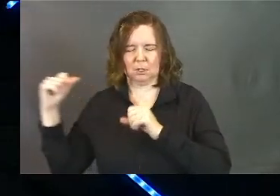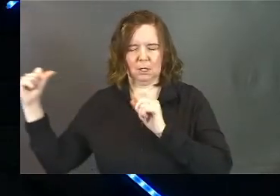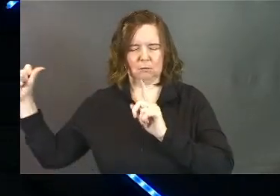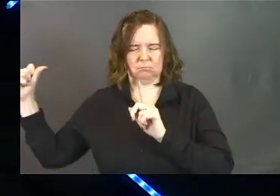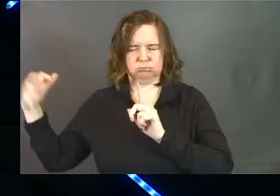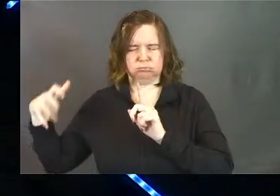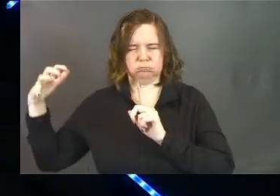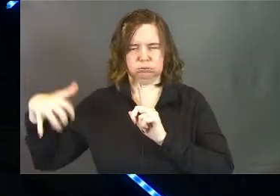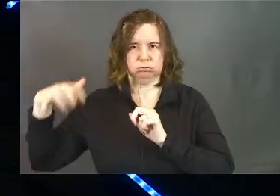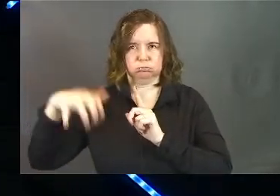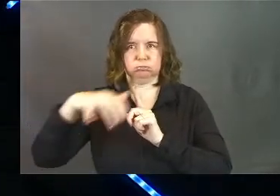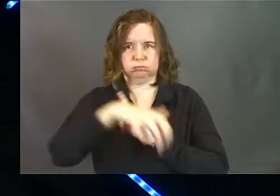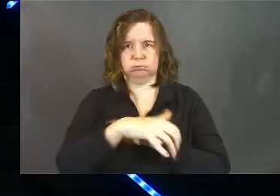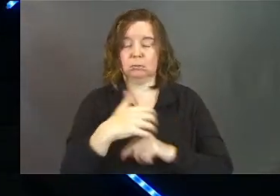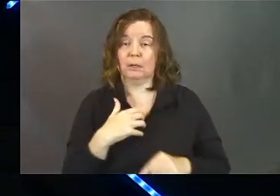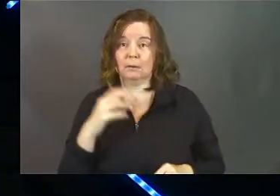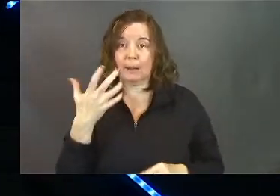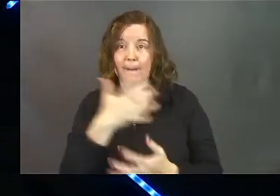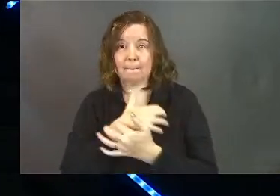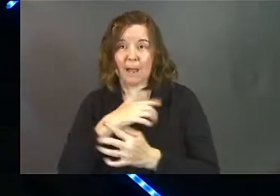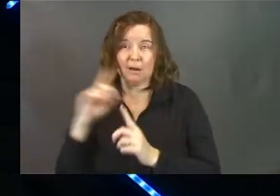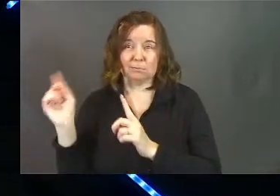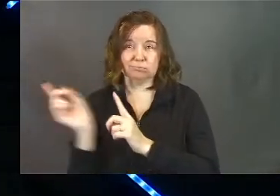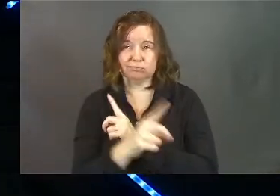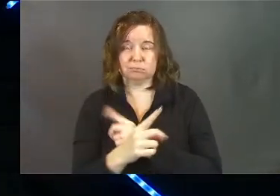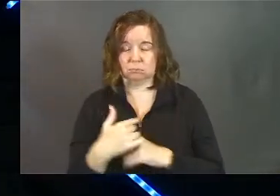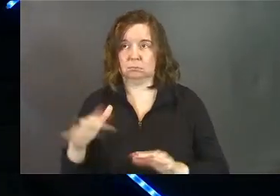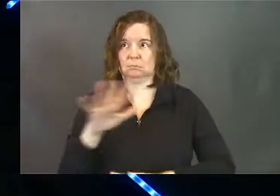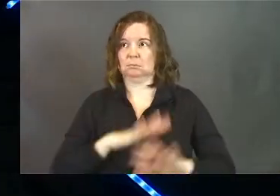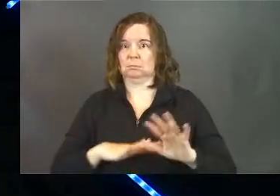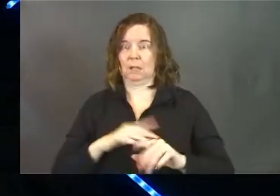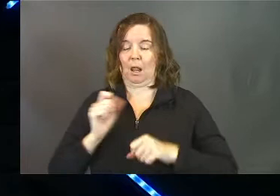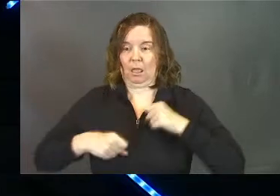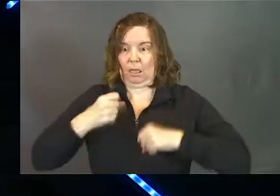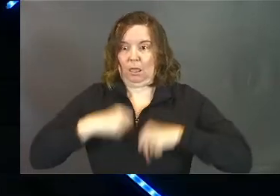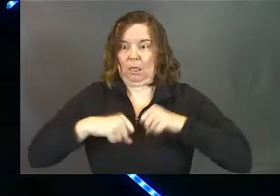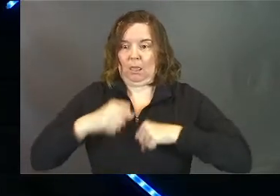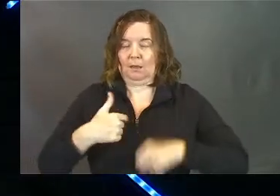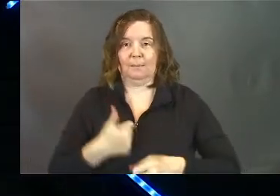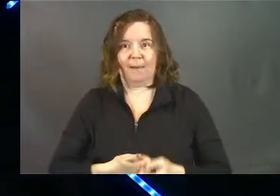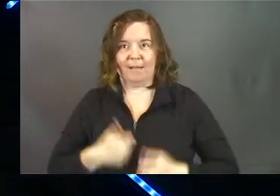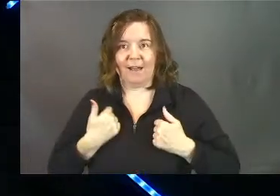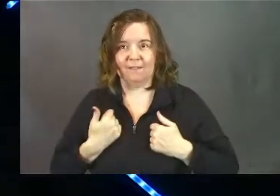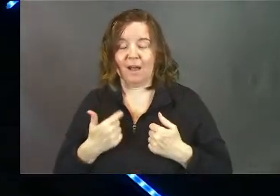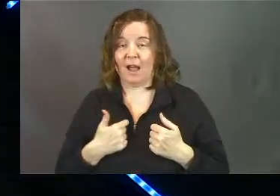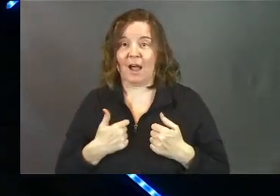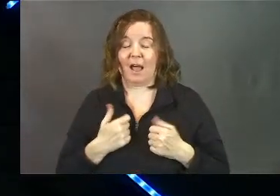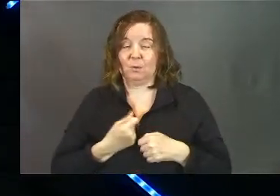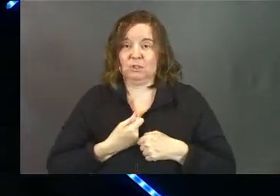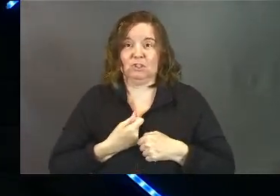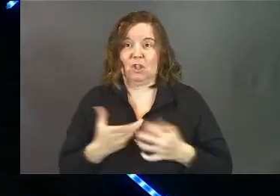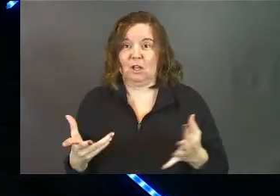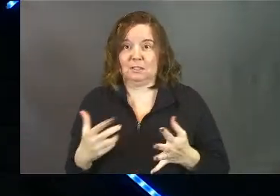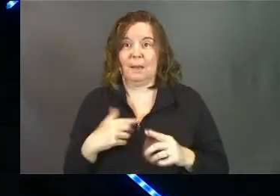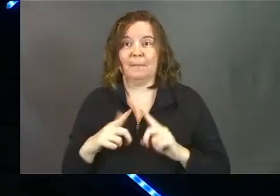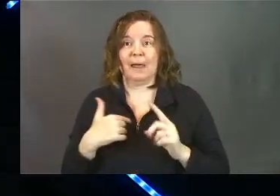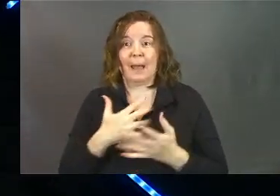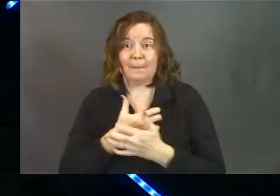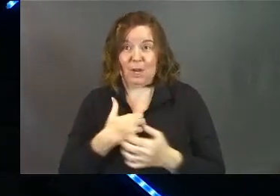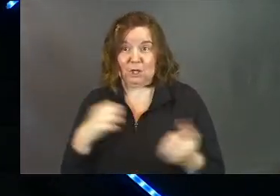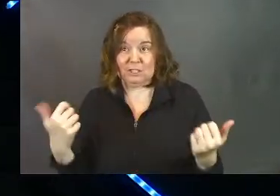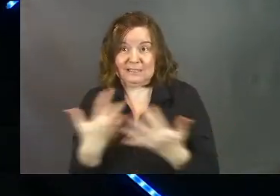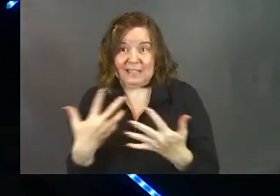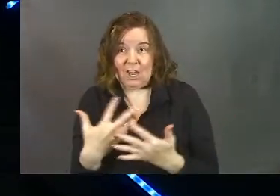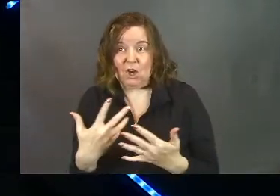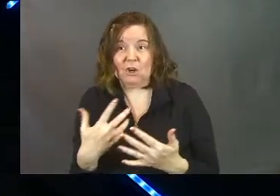just runs right in front of me across the track. It's the fastest I've ever rode a bike in my life, you know? I was exhausted. Like, bears are